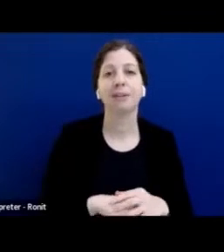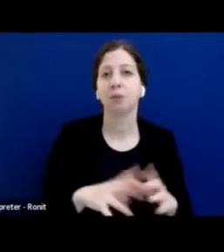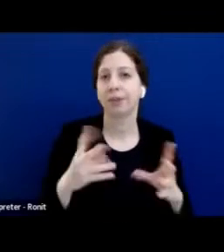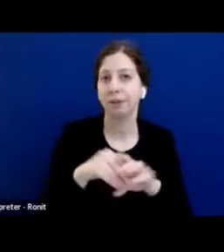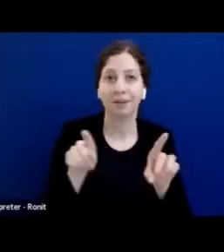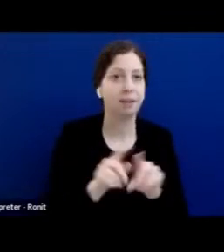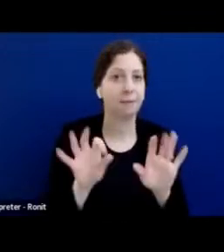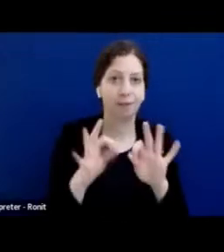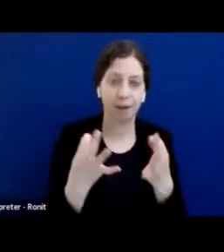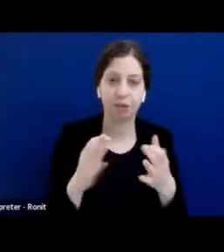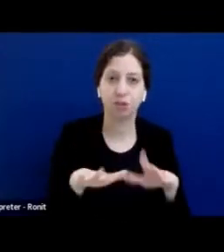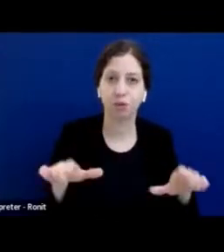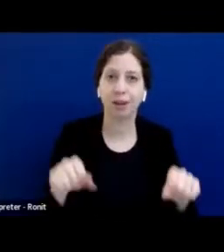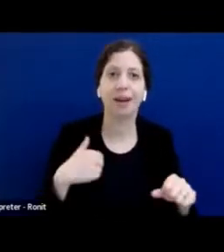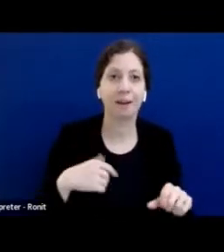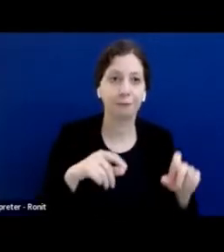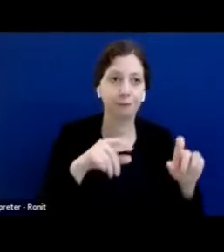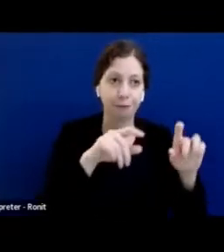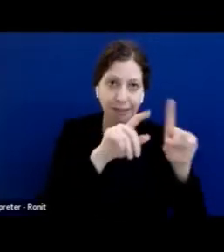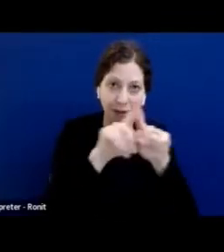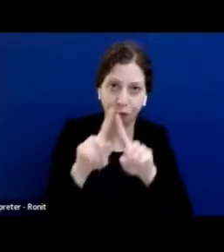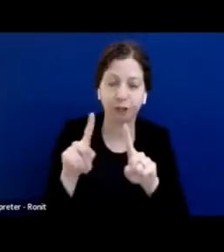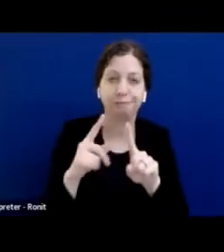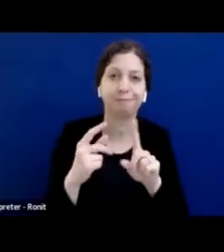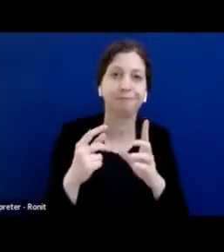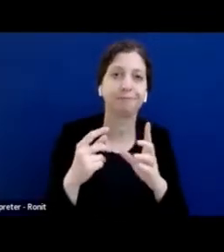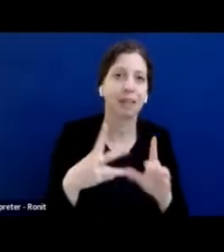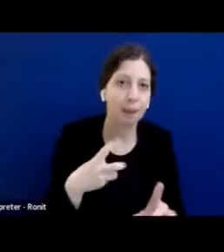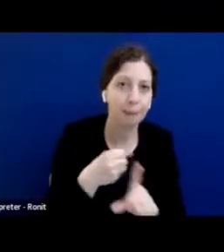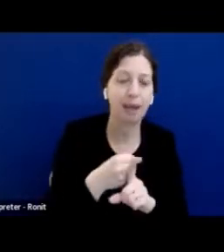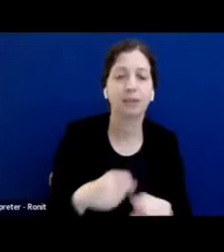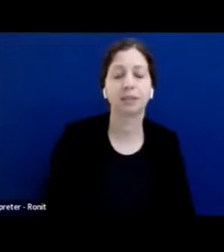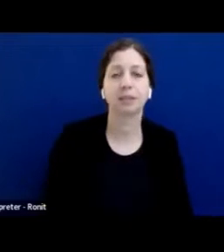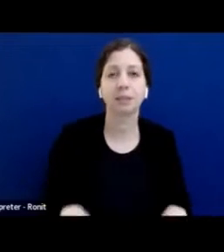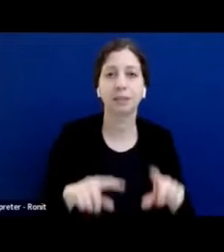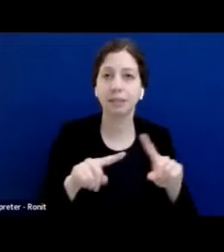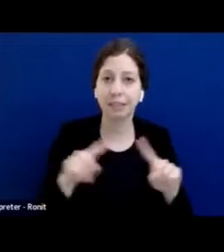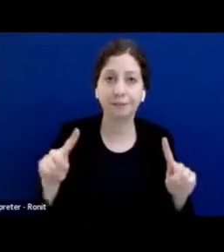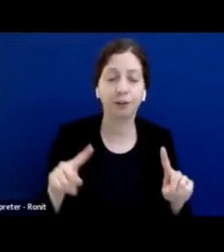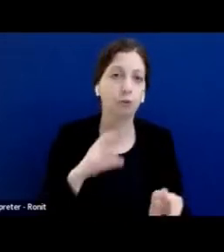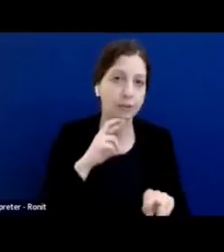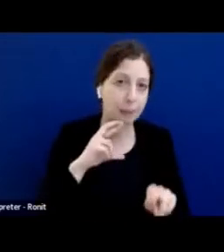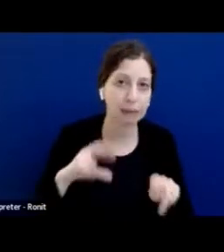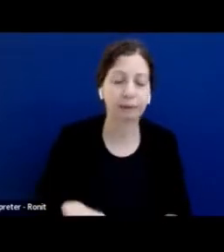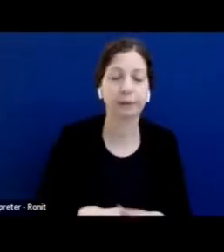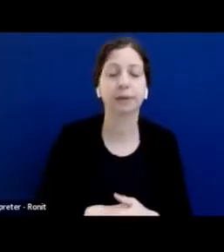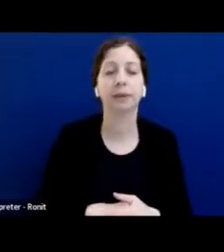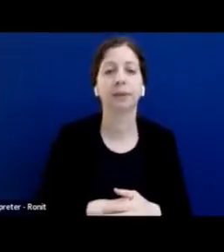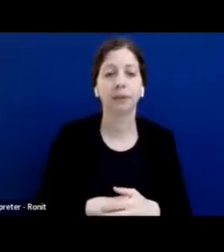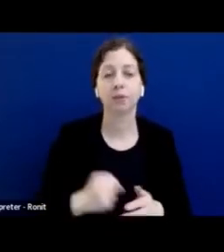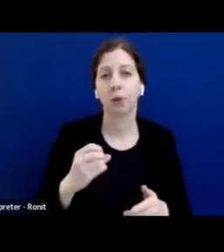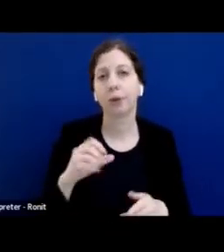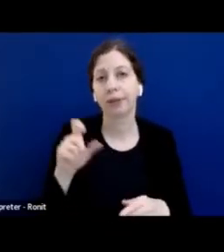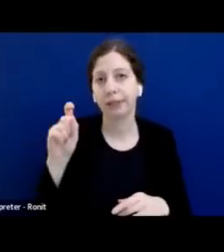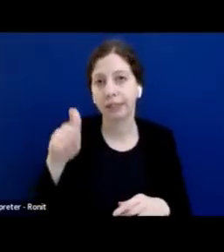family, children can have very, very different impacts, can have very, very different responses. So we need to